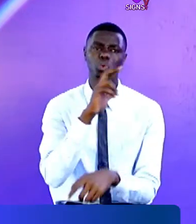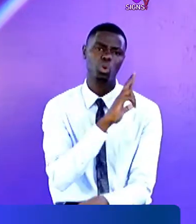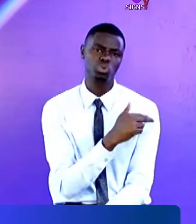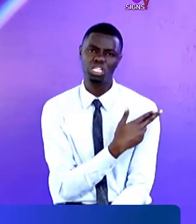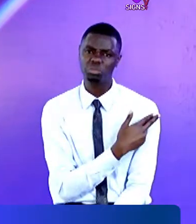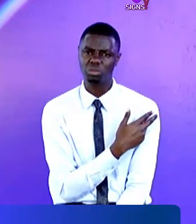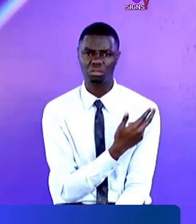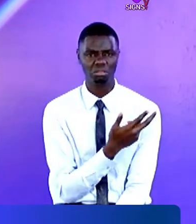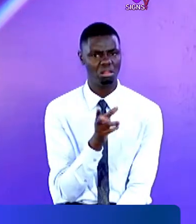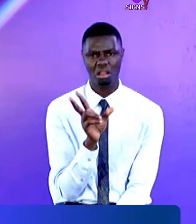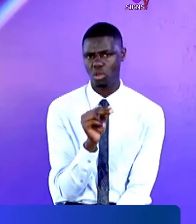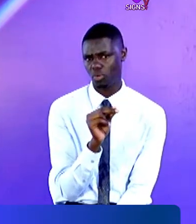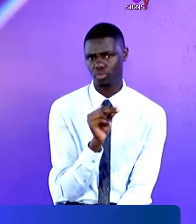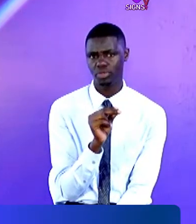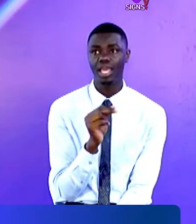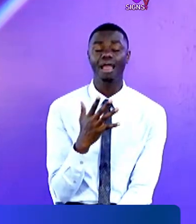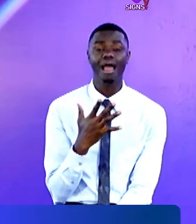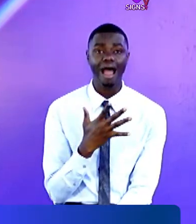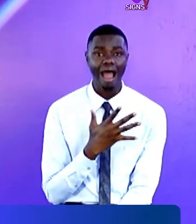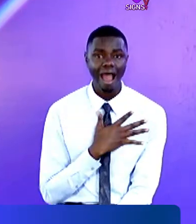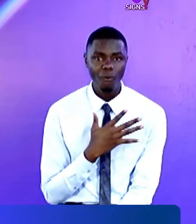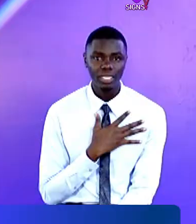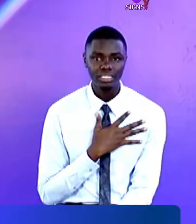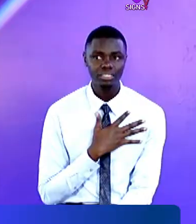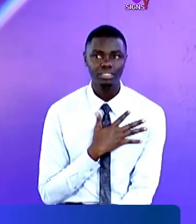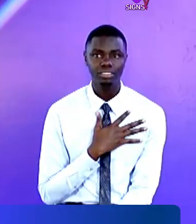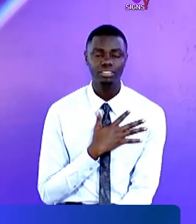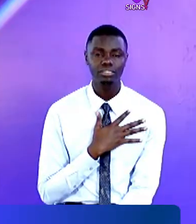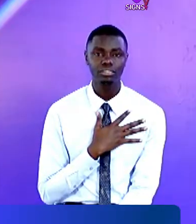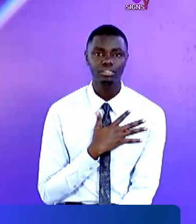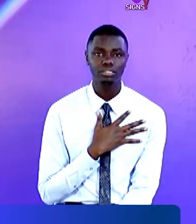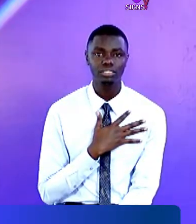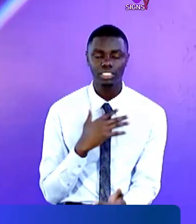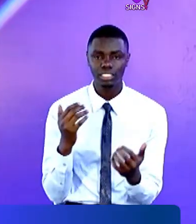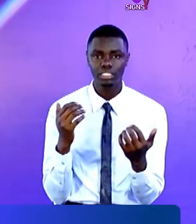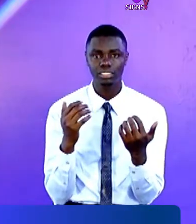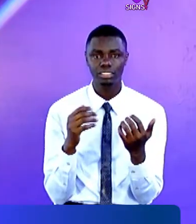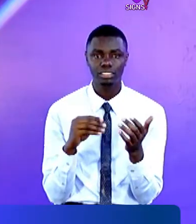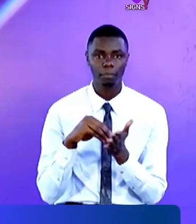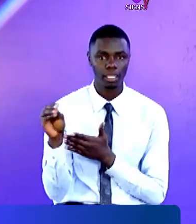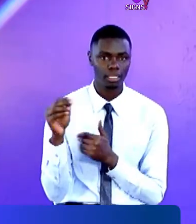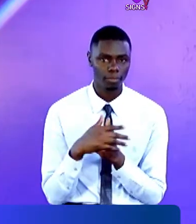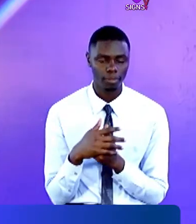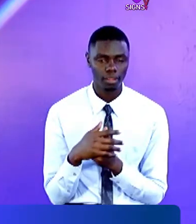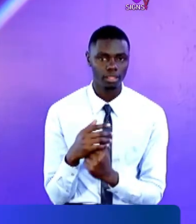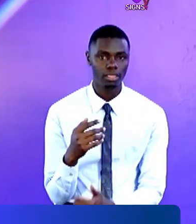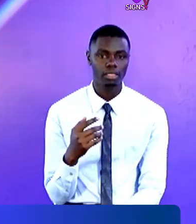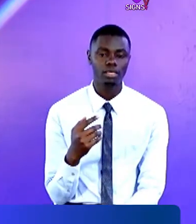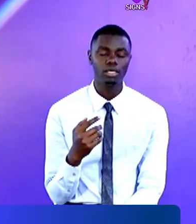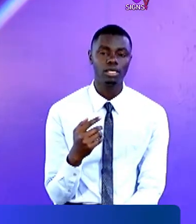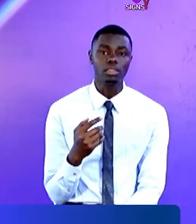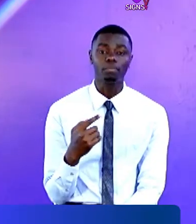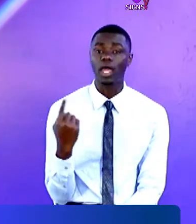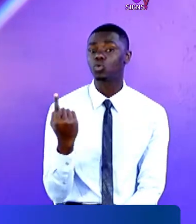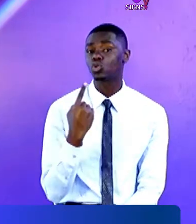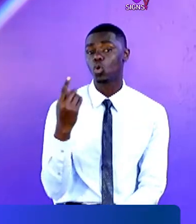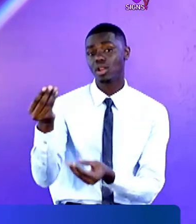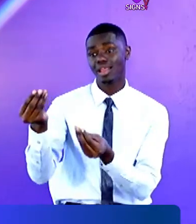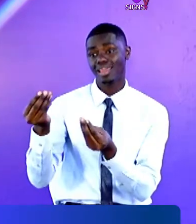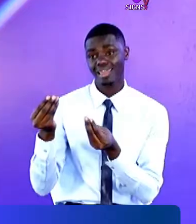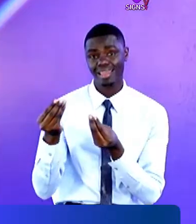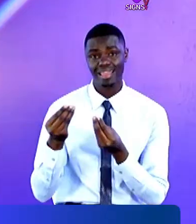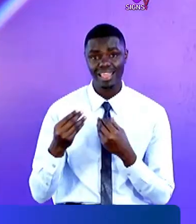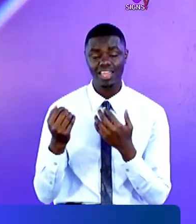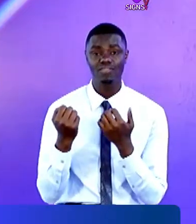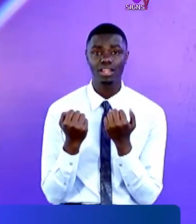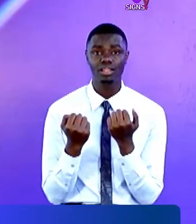No, you don't. I was a student in Spain. I was only given a right to